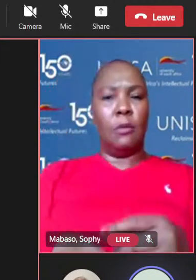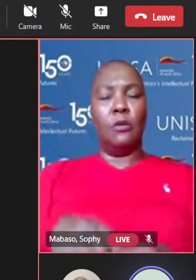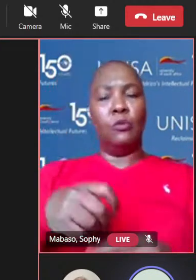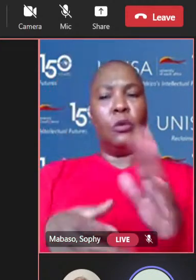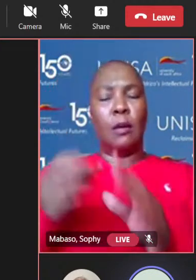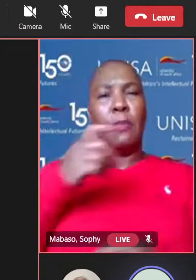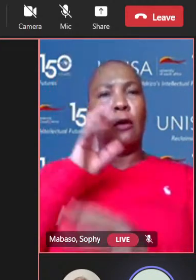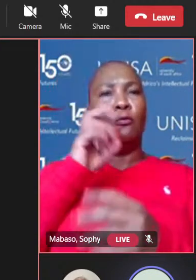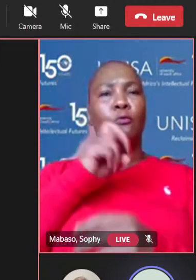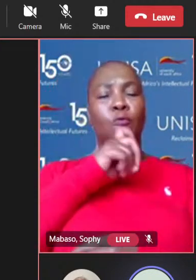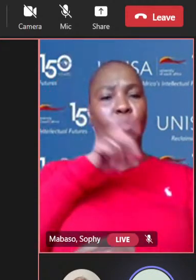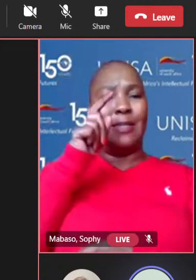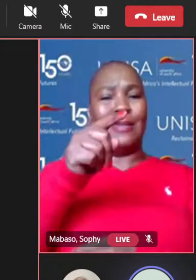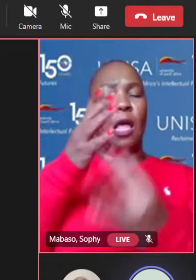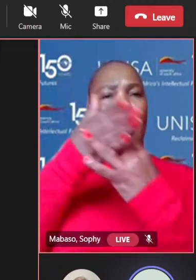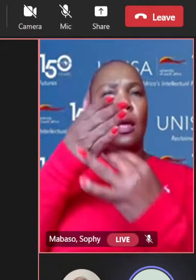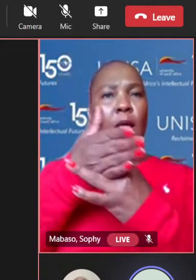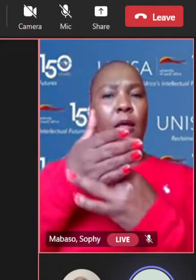using the